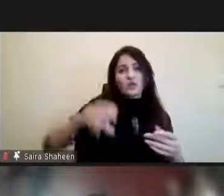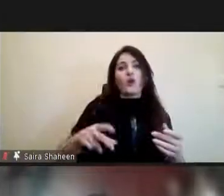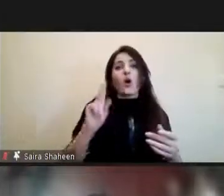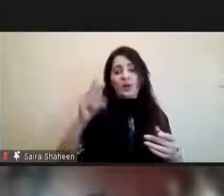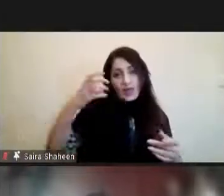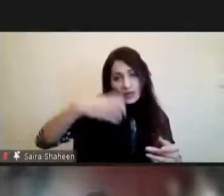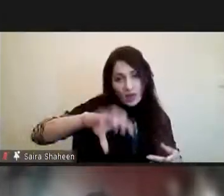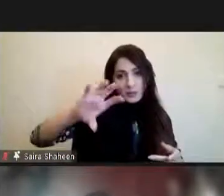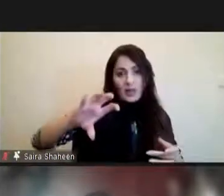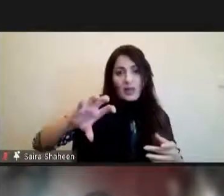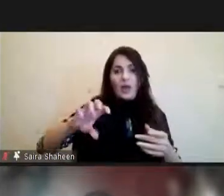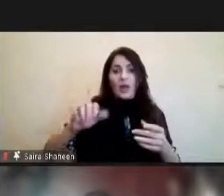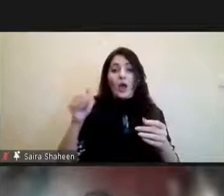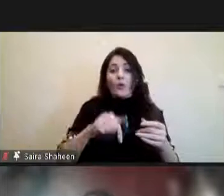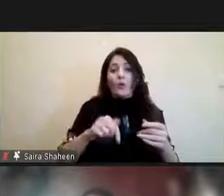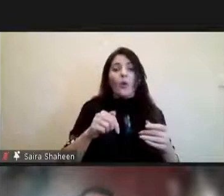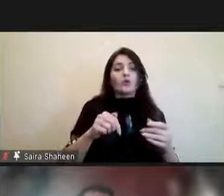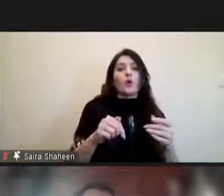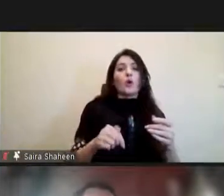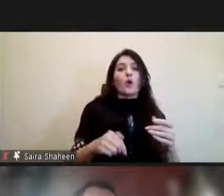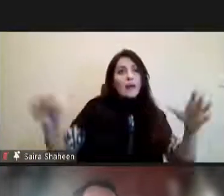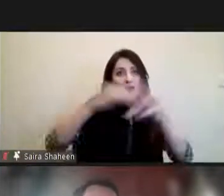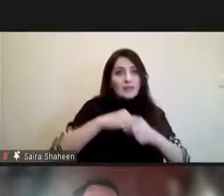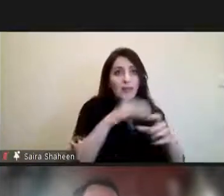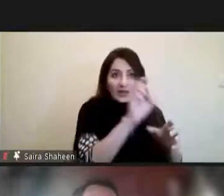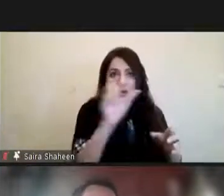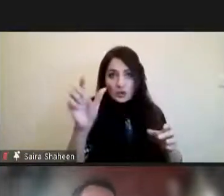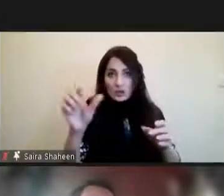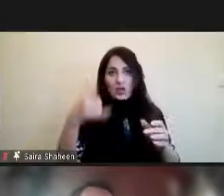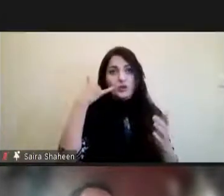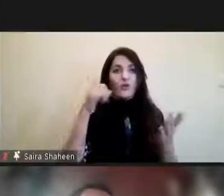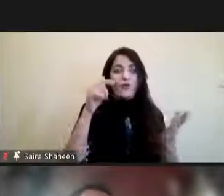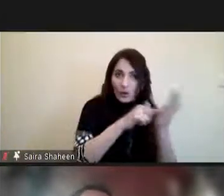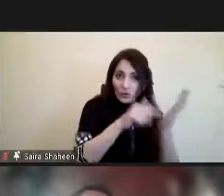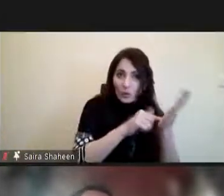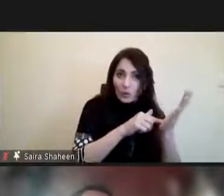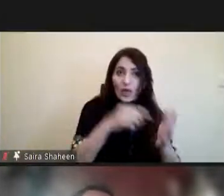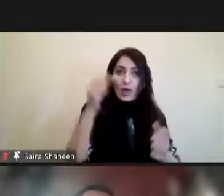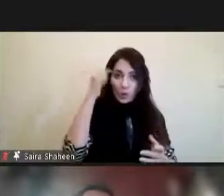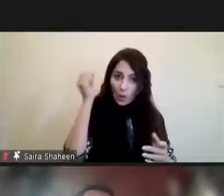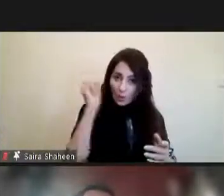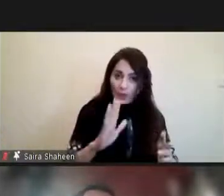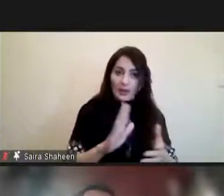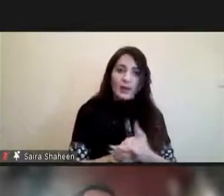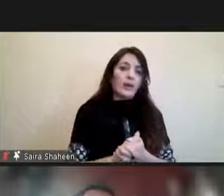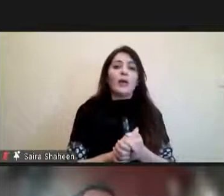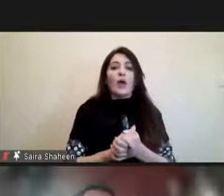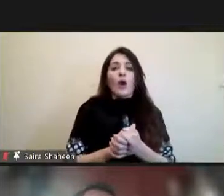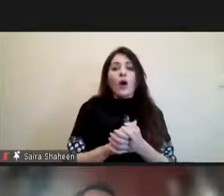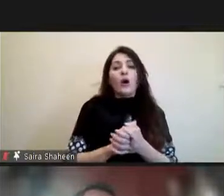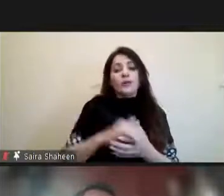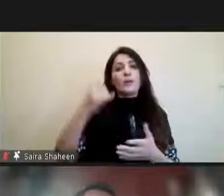mentioned that they were aware of accessibility features. Now, this proportion becomes a little bit larger when we look at smartphone